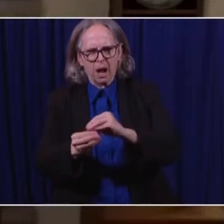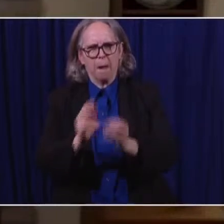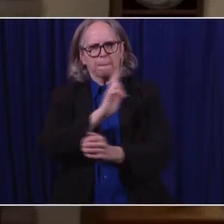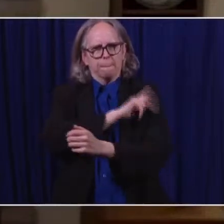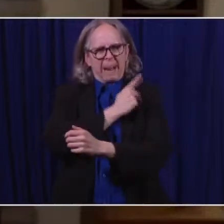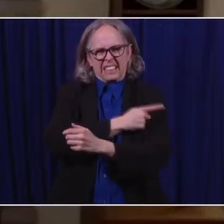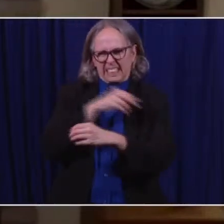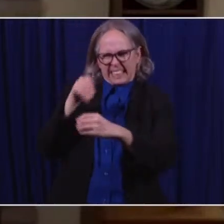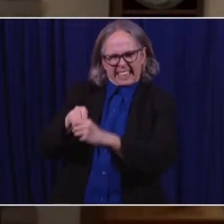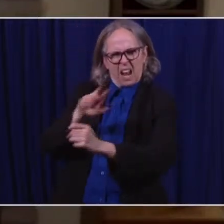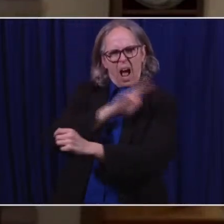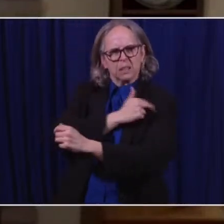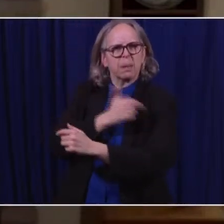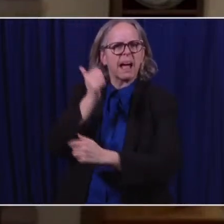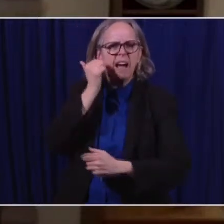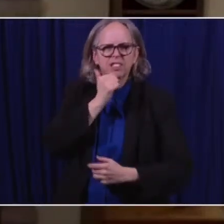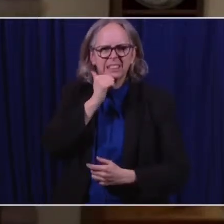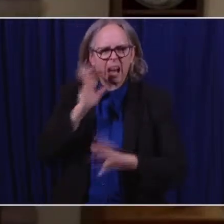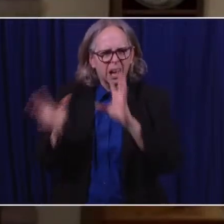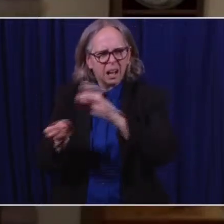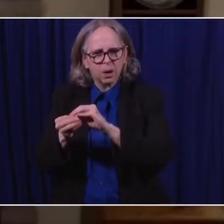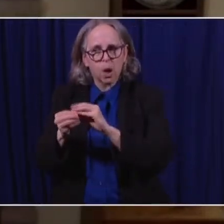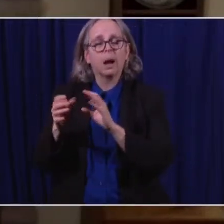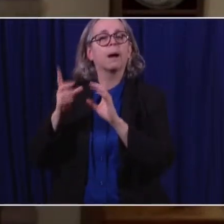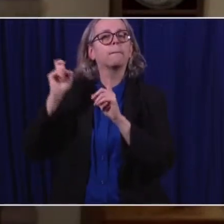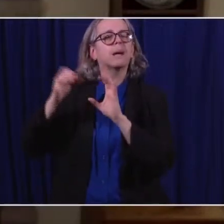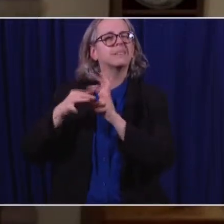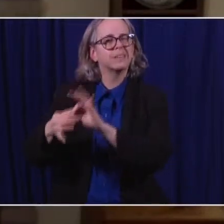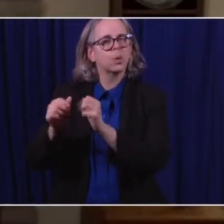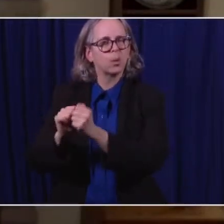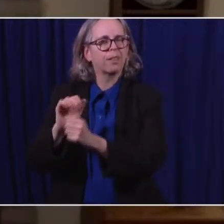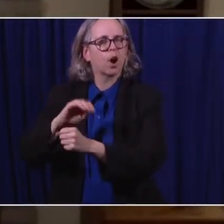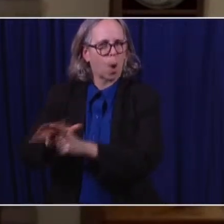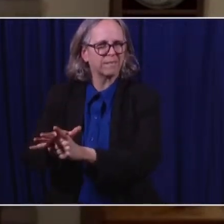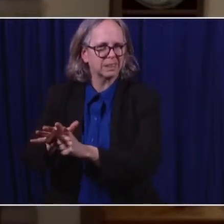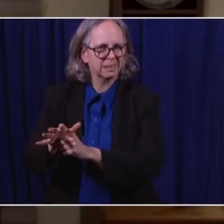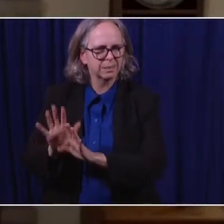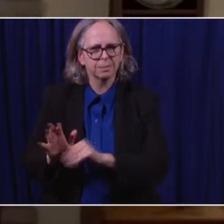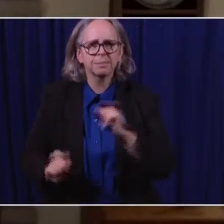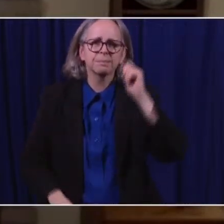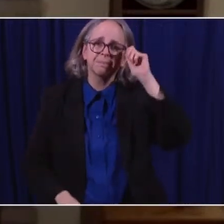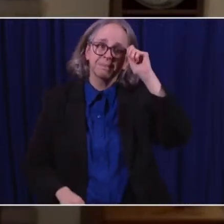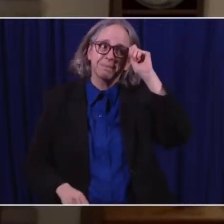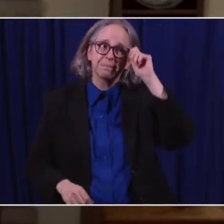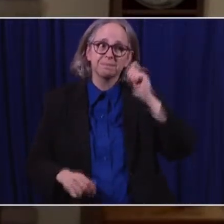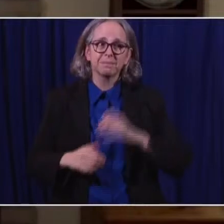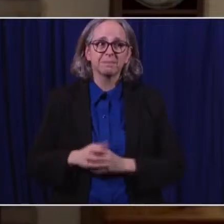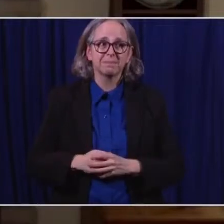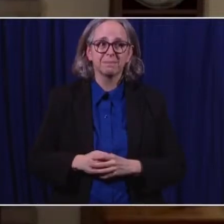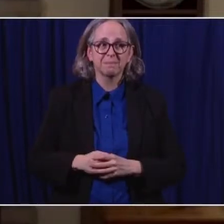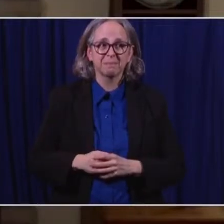day. And what we have seen is a pretty decent drop in the last week or so.